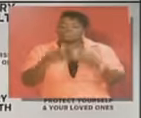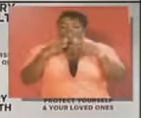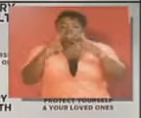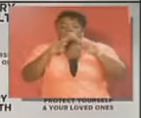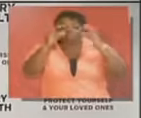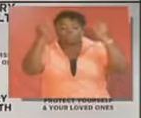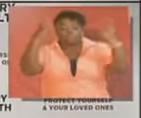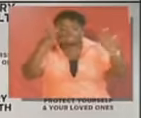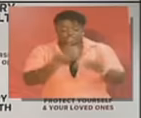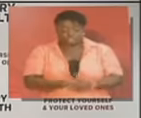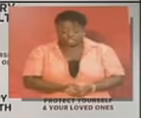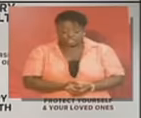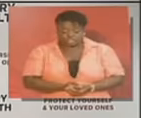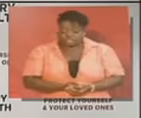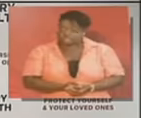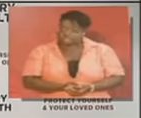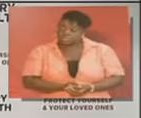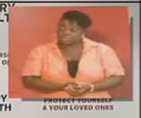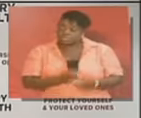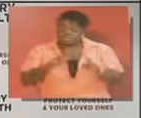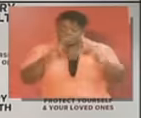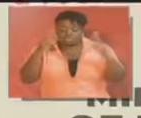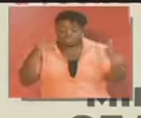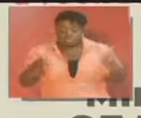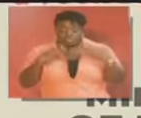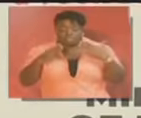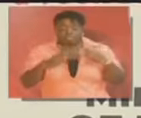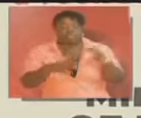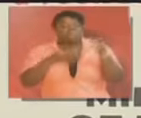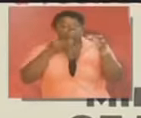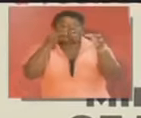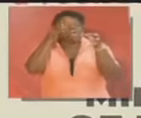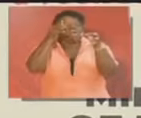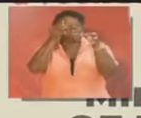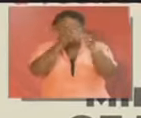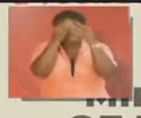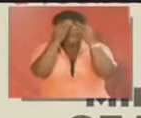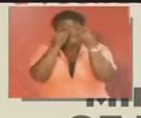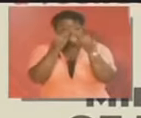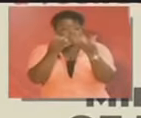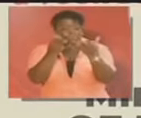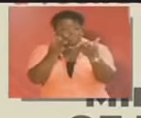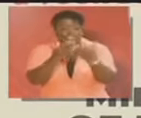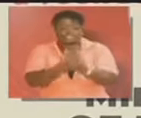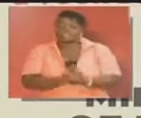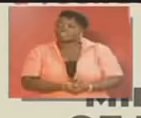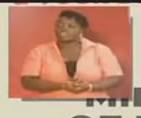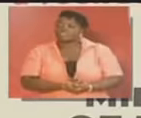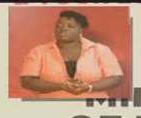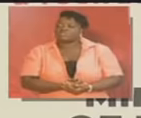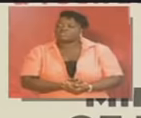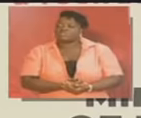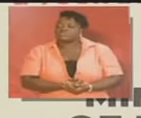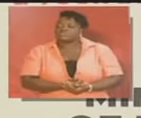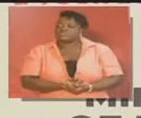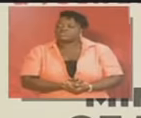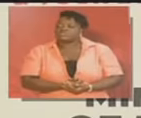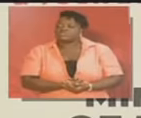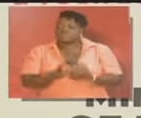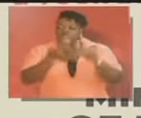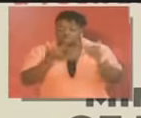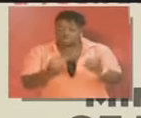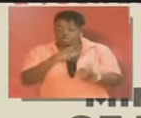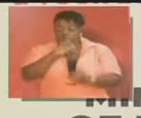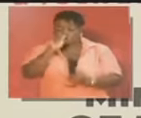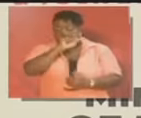Dr. Hines, and we're very, very happy to have up-to-date information even during this conference. And we go back to